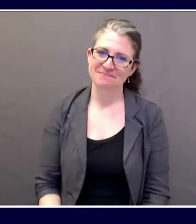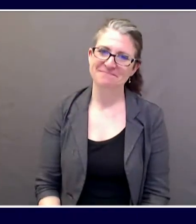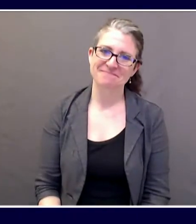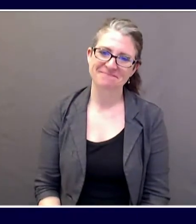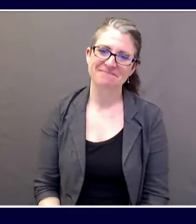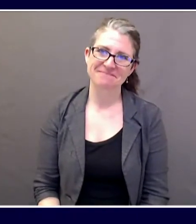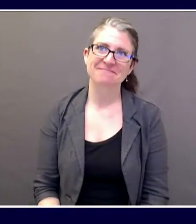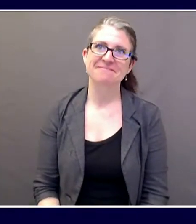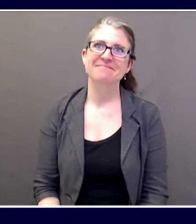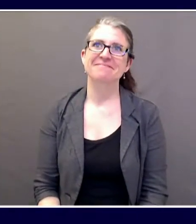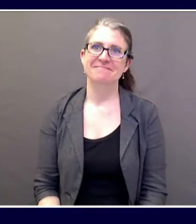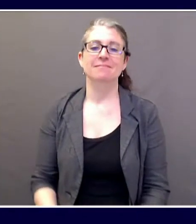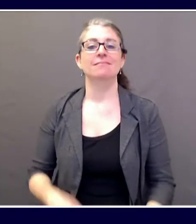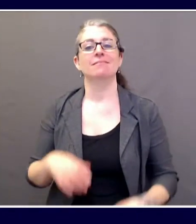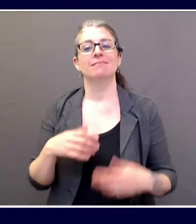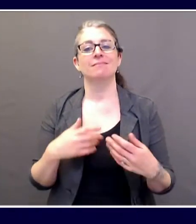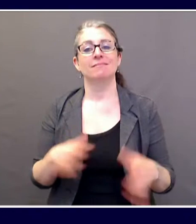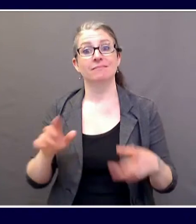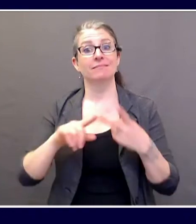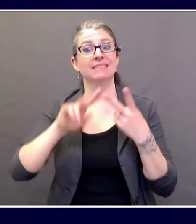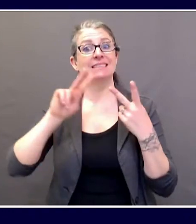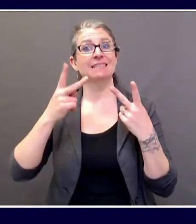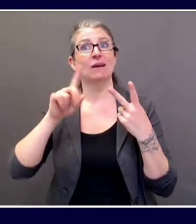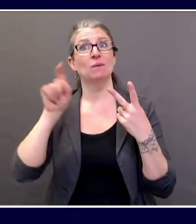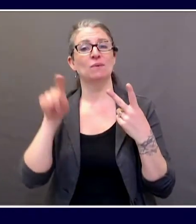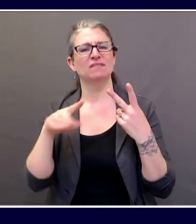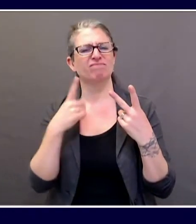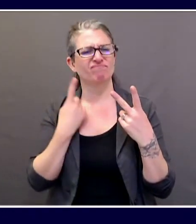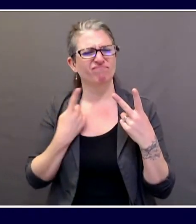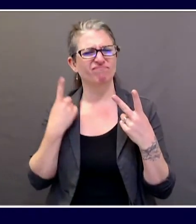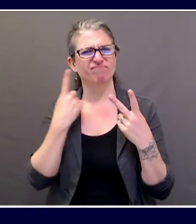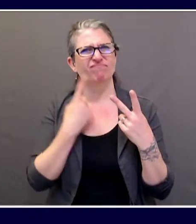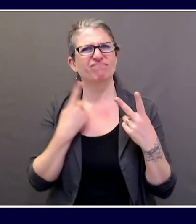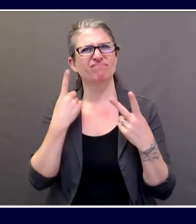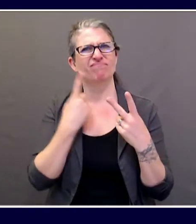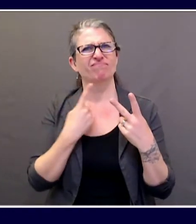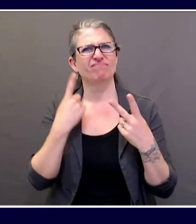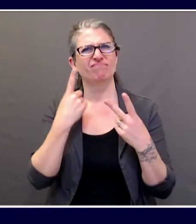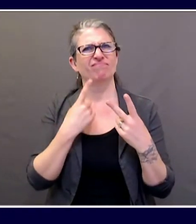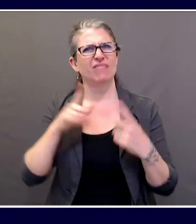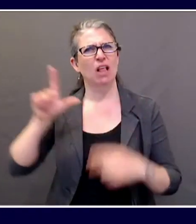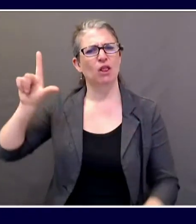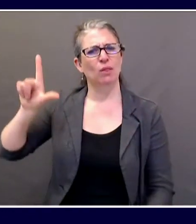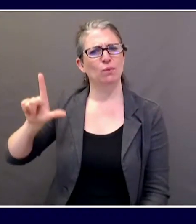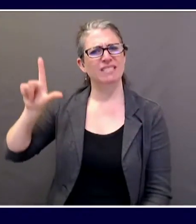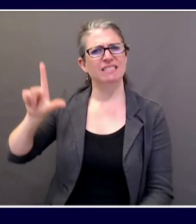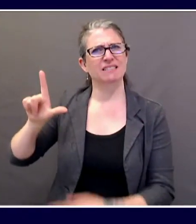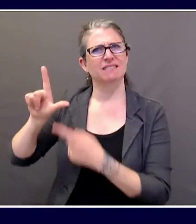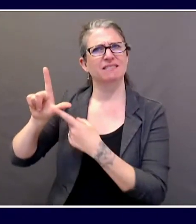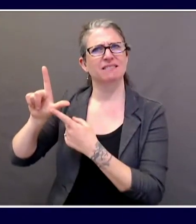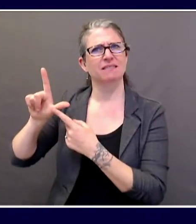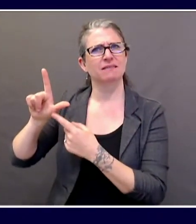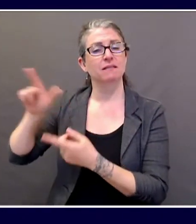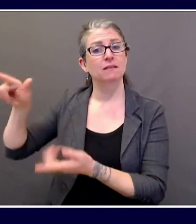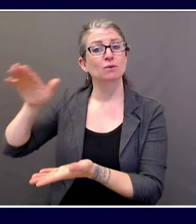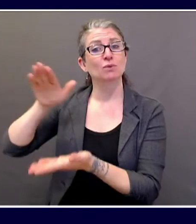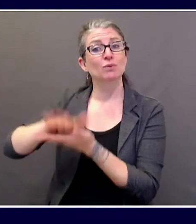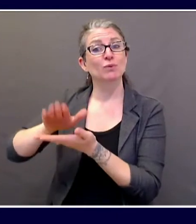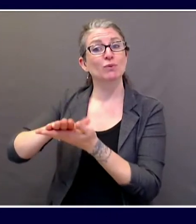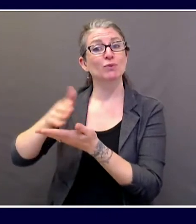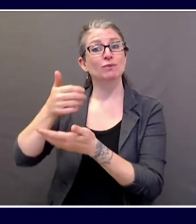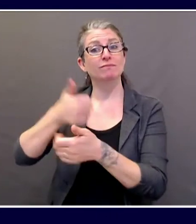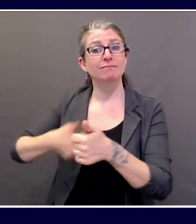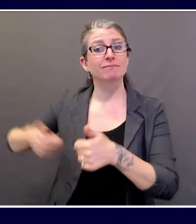me. Just today, the Lewiston school superintendent announced an uptick in cases every day. The schools have had positive, to the point where he's nervous